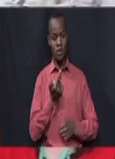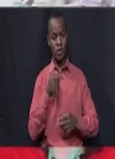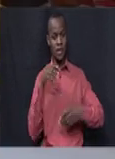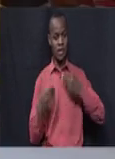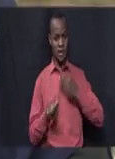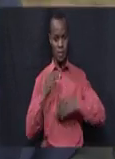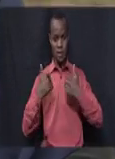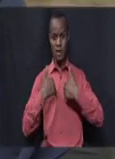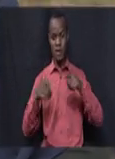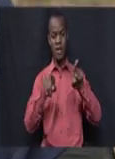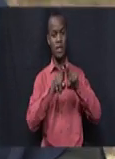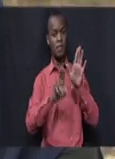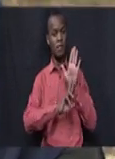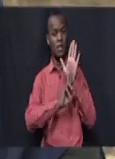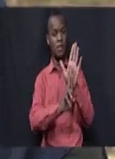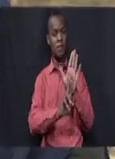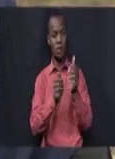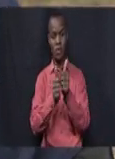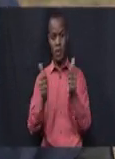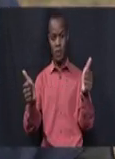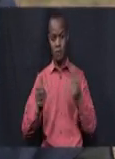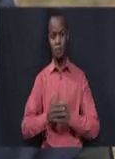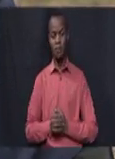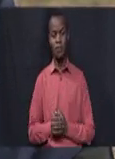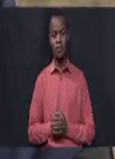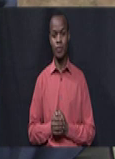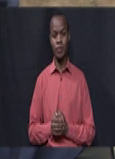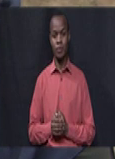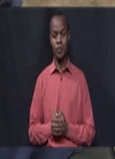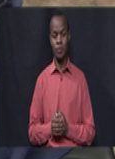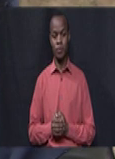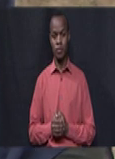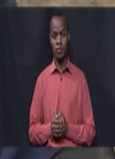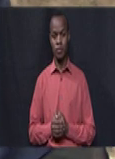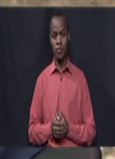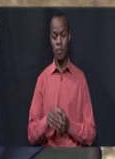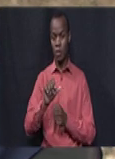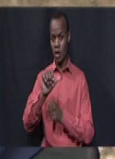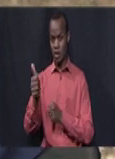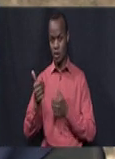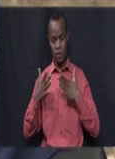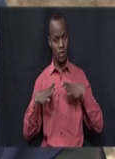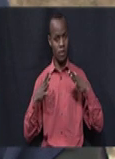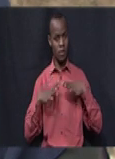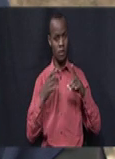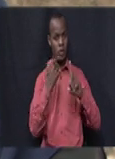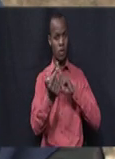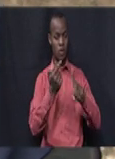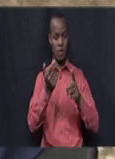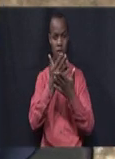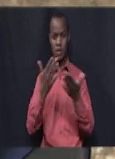represented well. You see, most of the times is other people talking on our